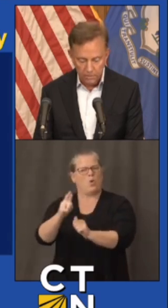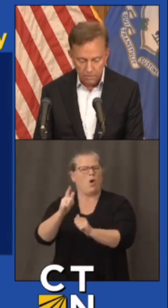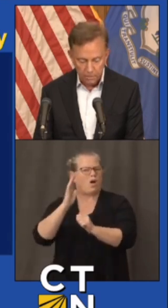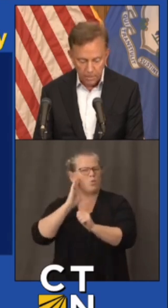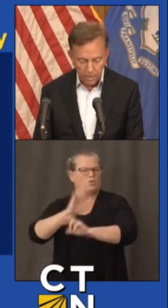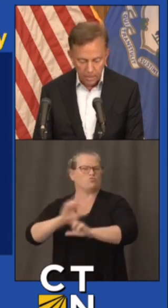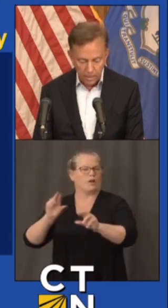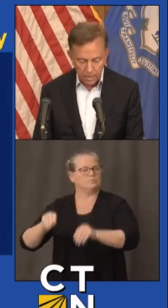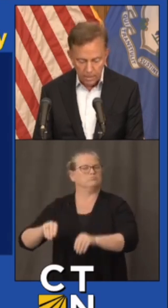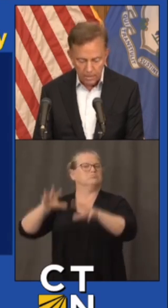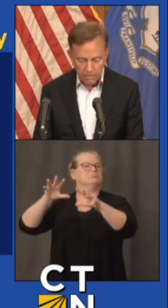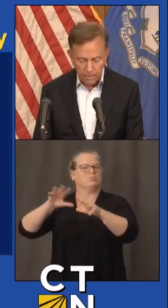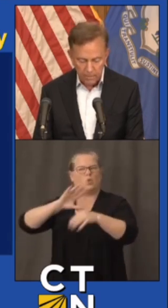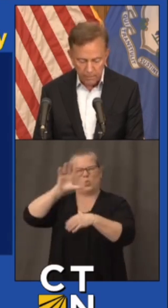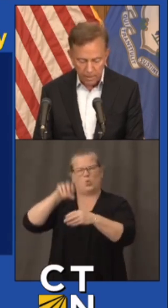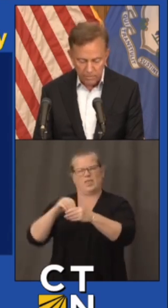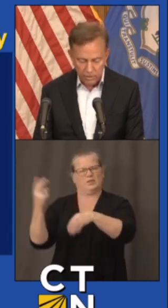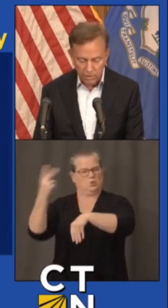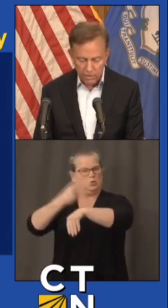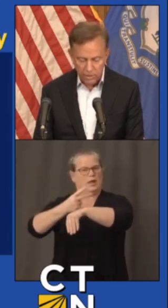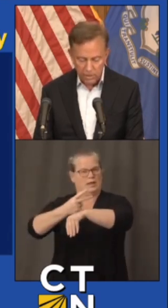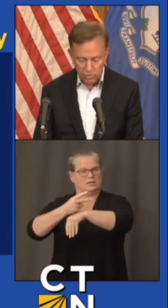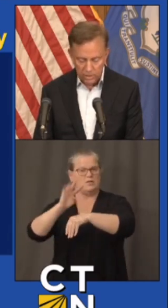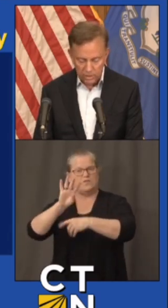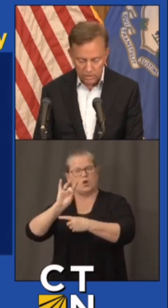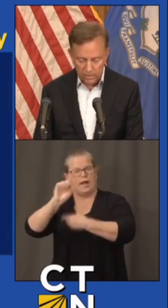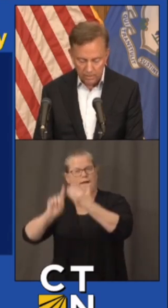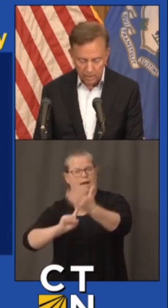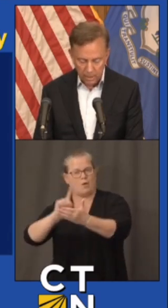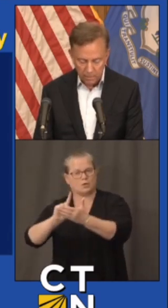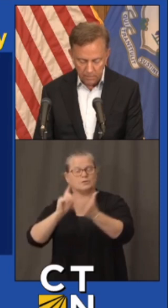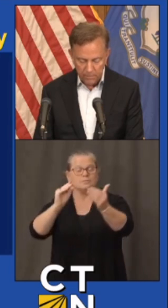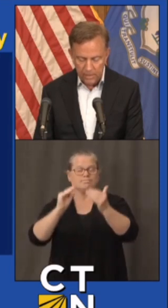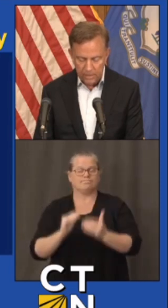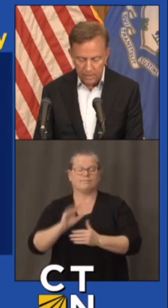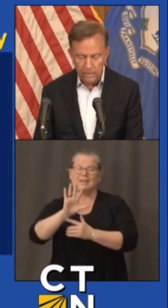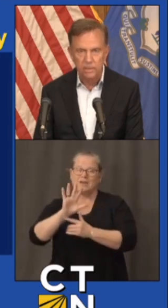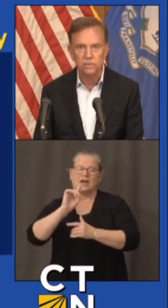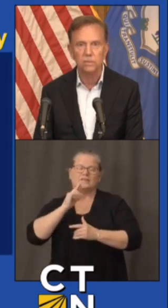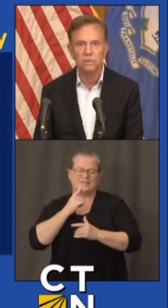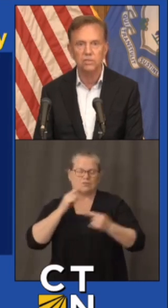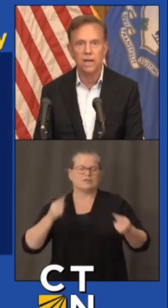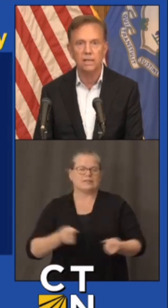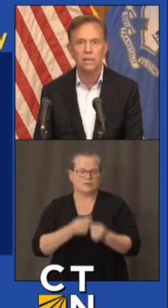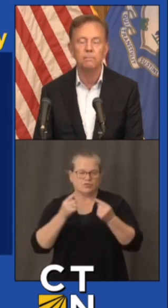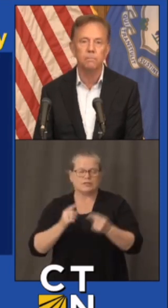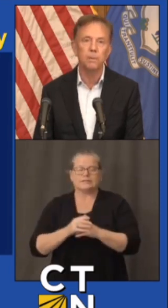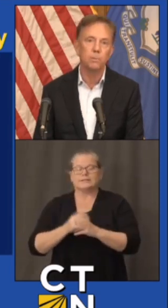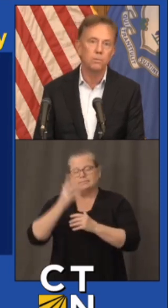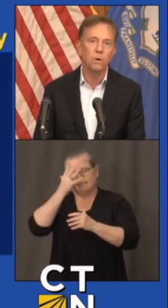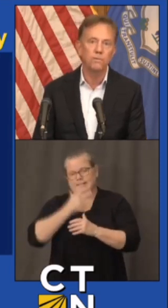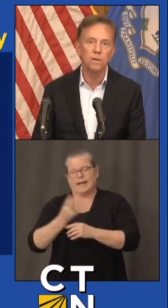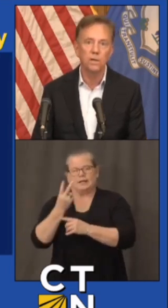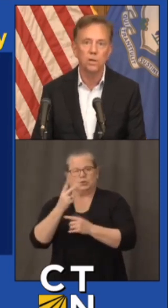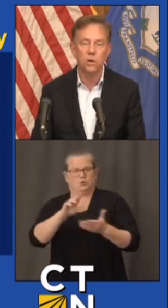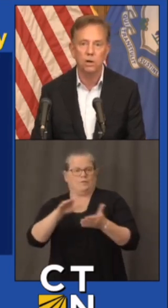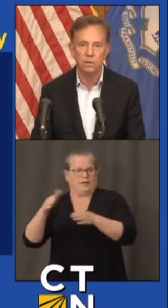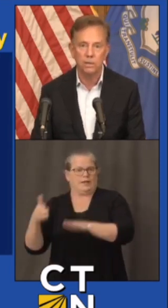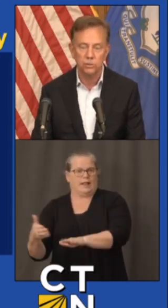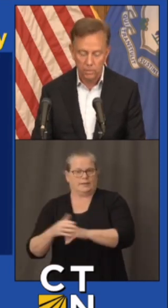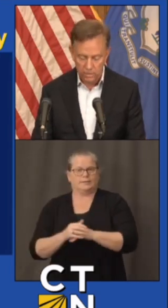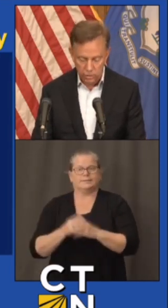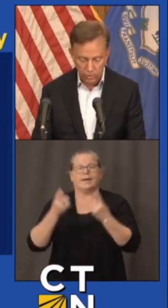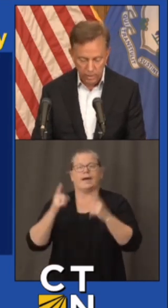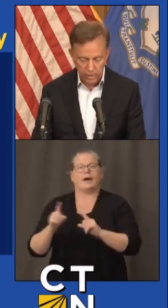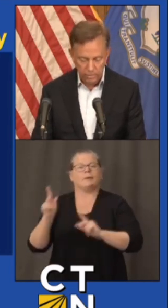hours. There have been 5 serious injuries, a couple of fatalities, sadly. People often in a car